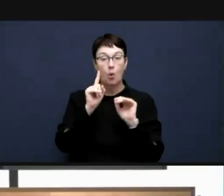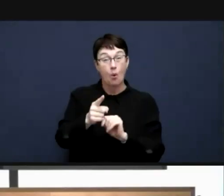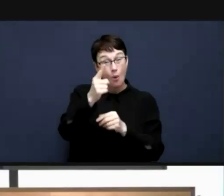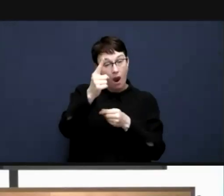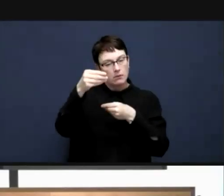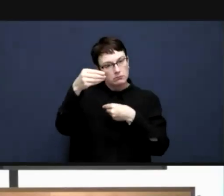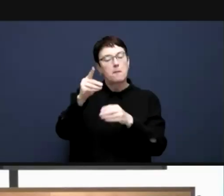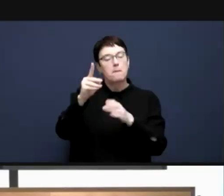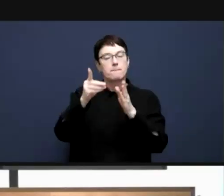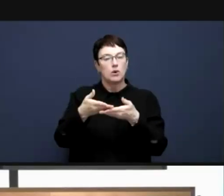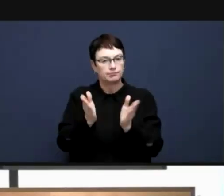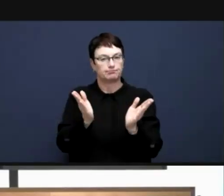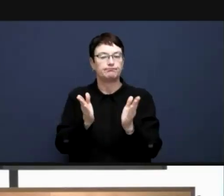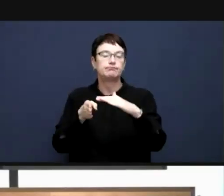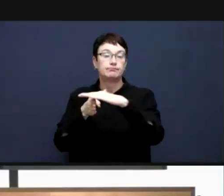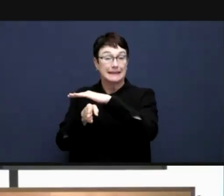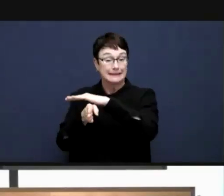standard. So again,